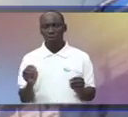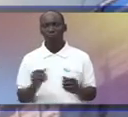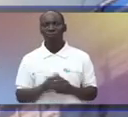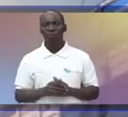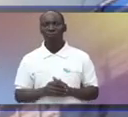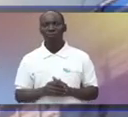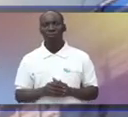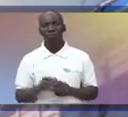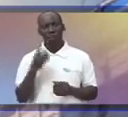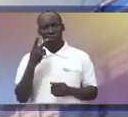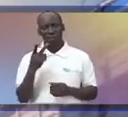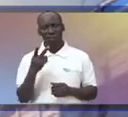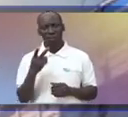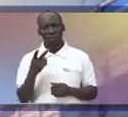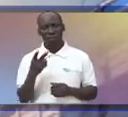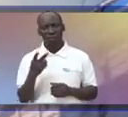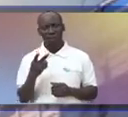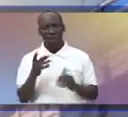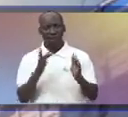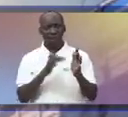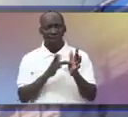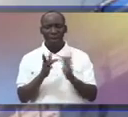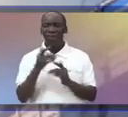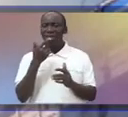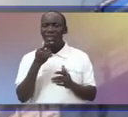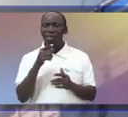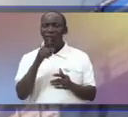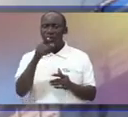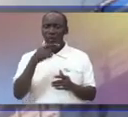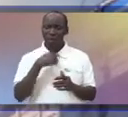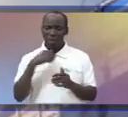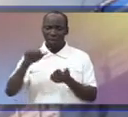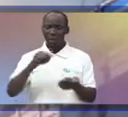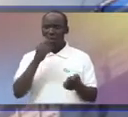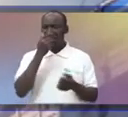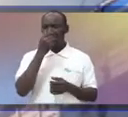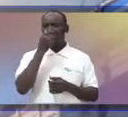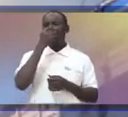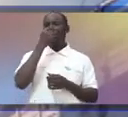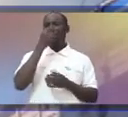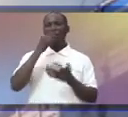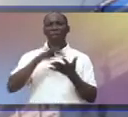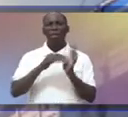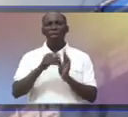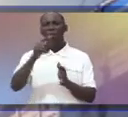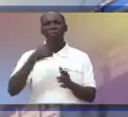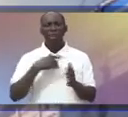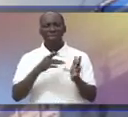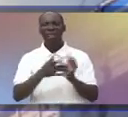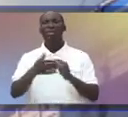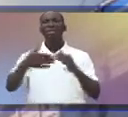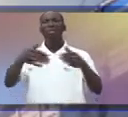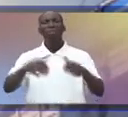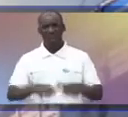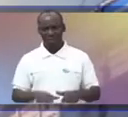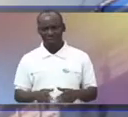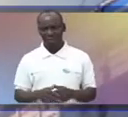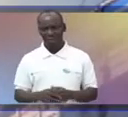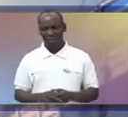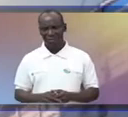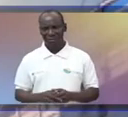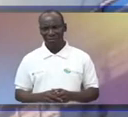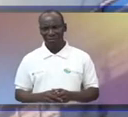number womb a super so SCA and no. A young girl for crack, I say, number poor now, all kind of crown, while money is who